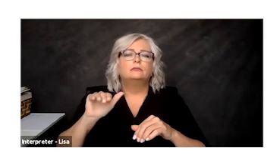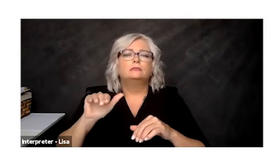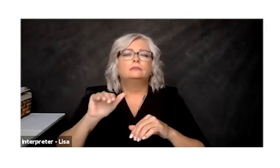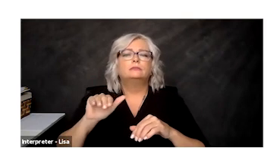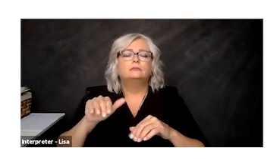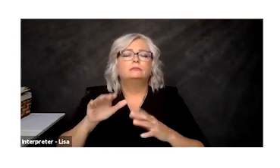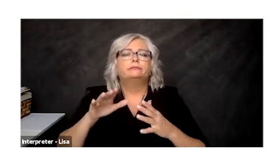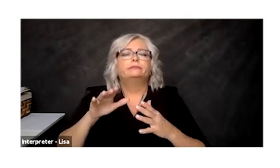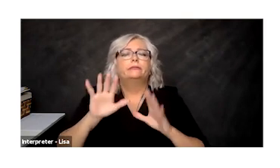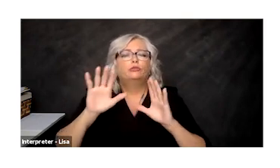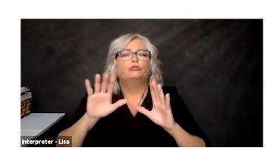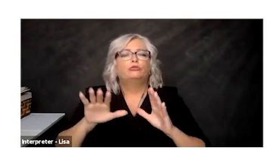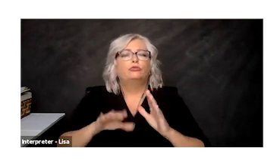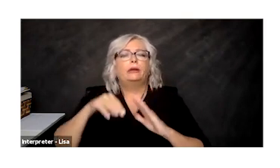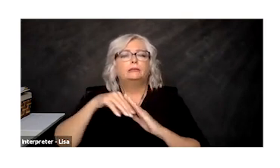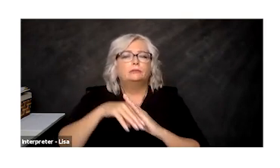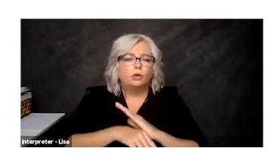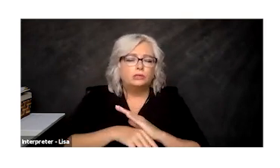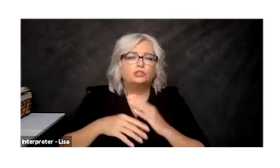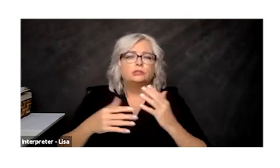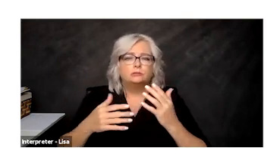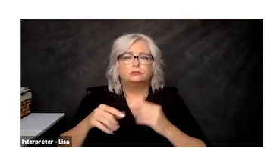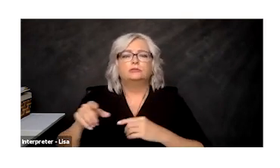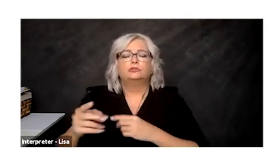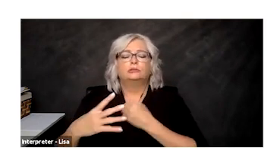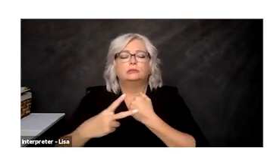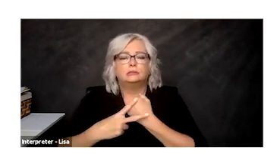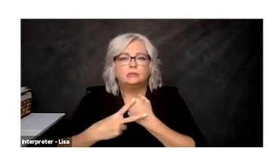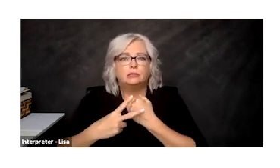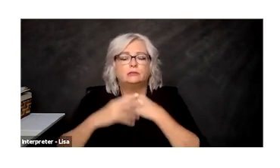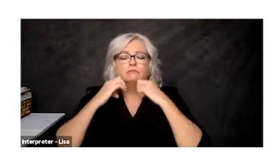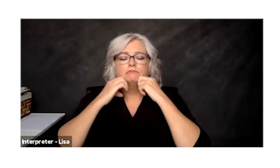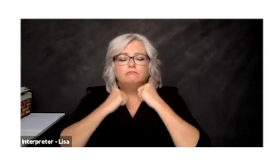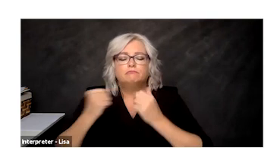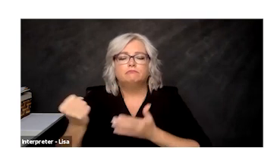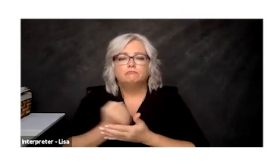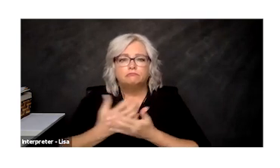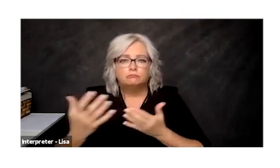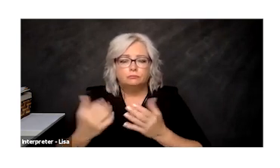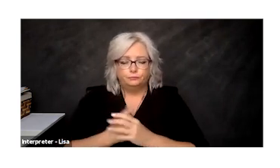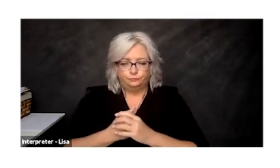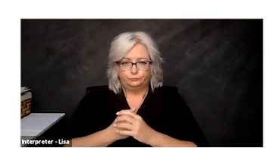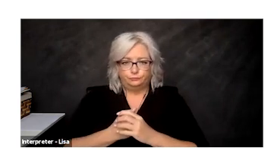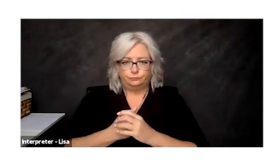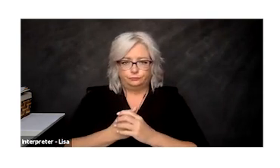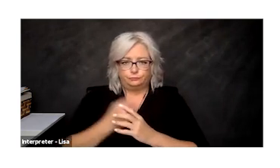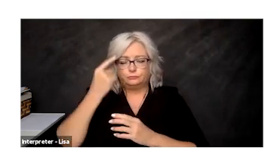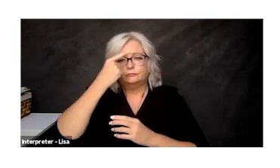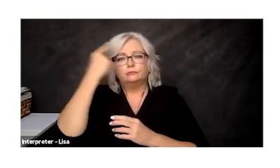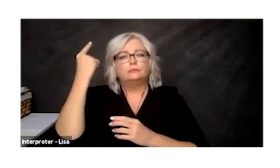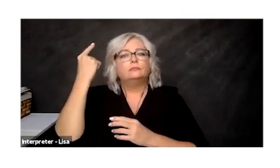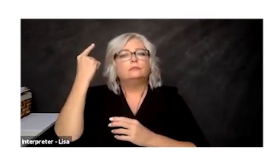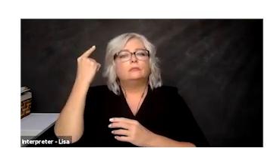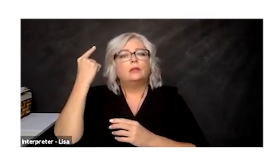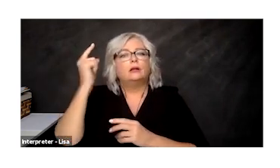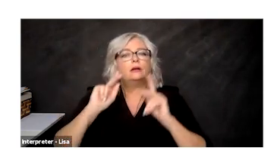and how she repaired her clothing as opposed to throwing it away. Um, Black people innovated sustainability because we had